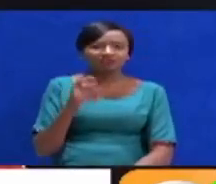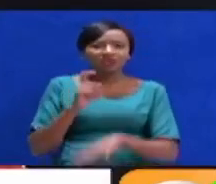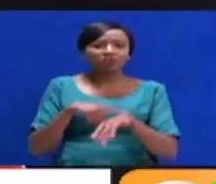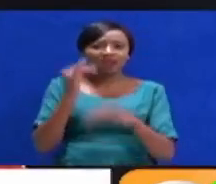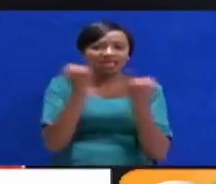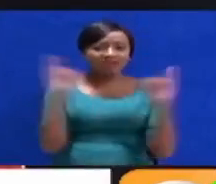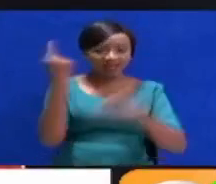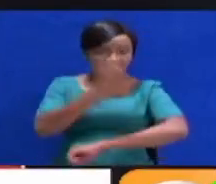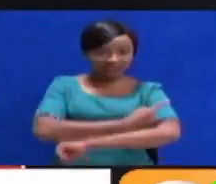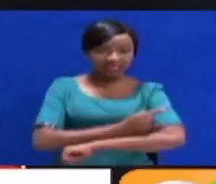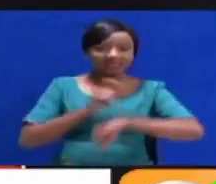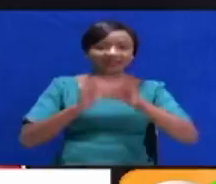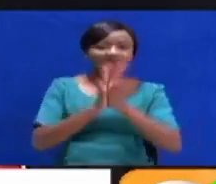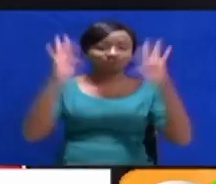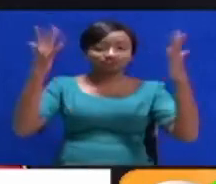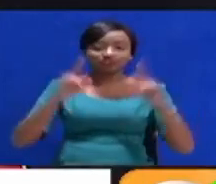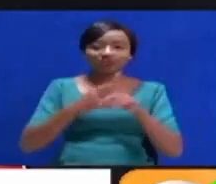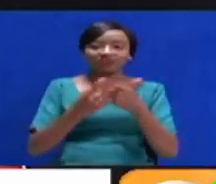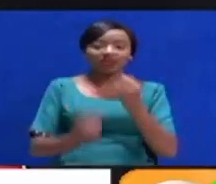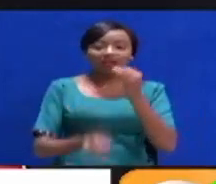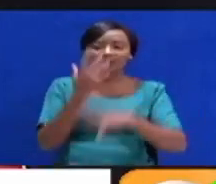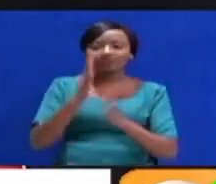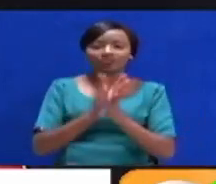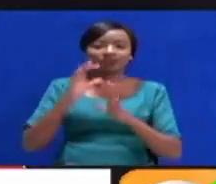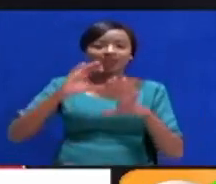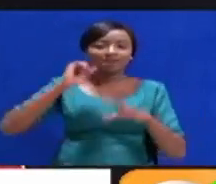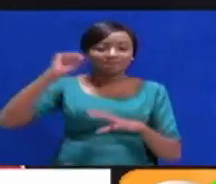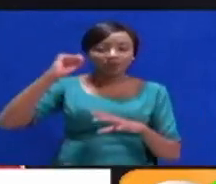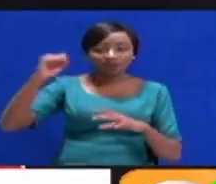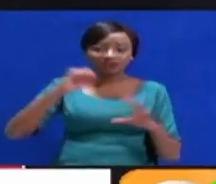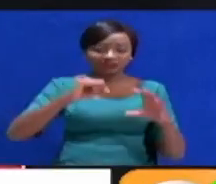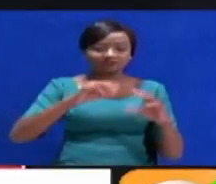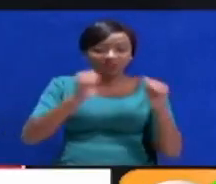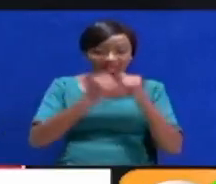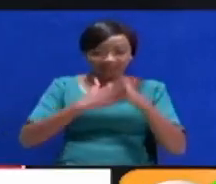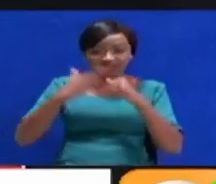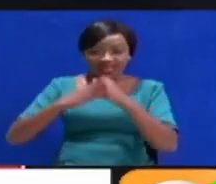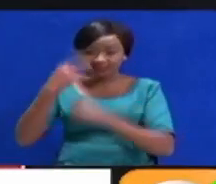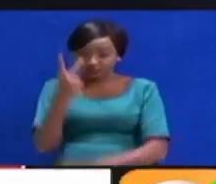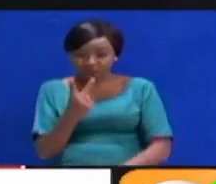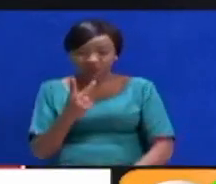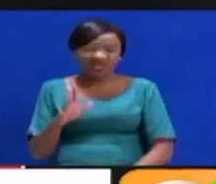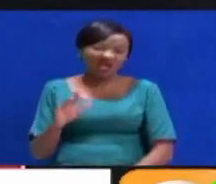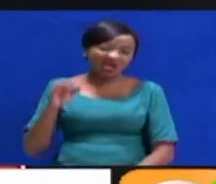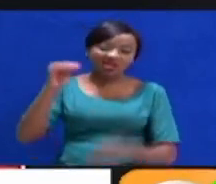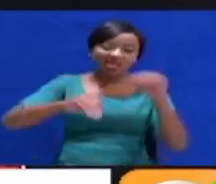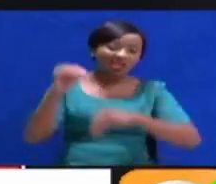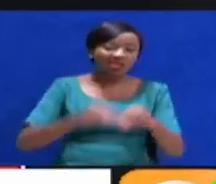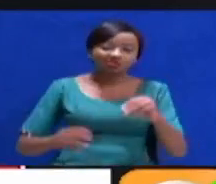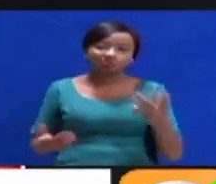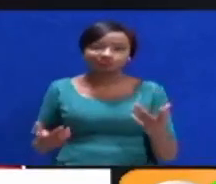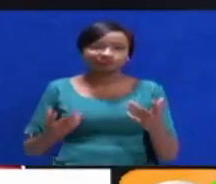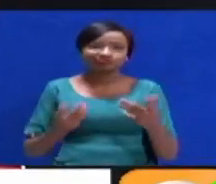You see, ever since the restoration of multi-party politics in 1992, presidential elections have, in my view, been more of